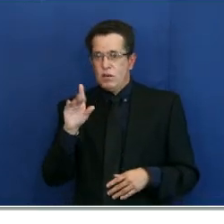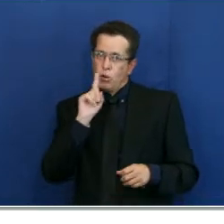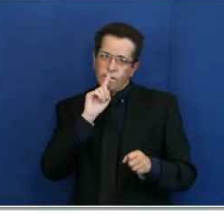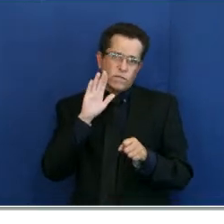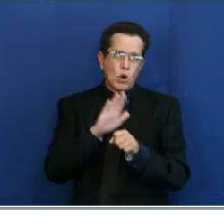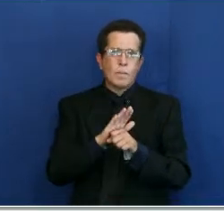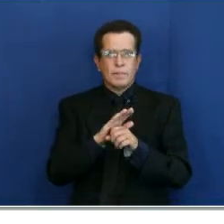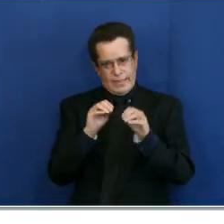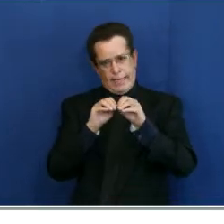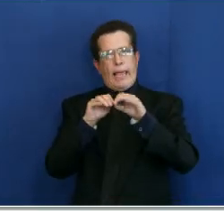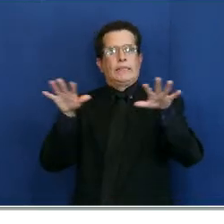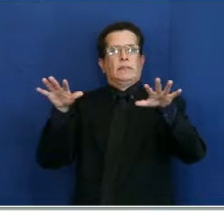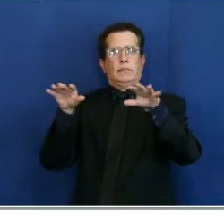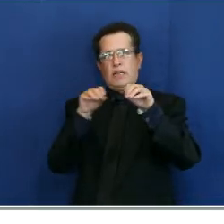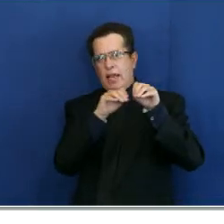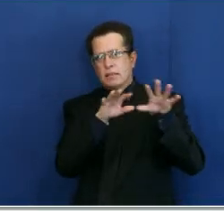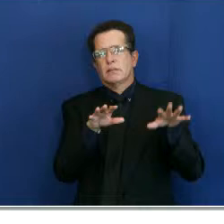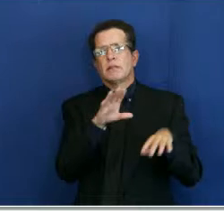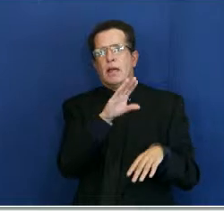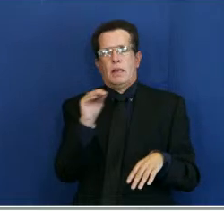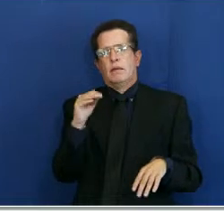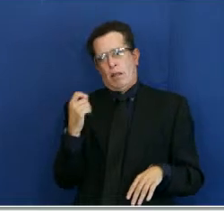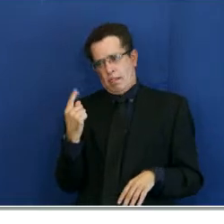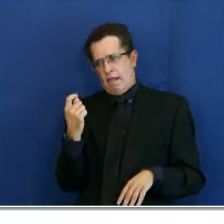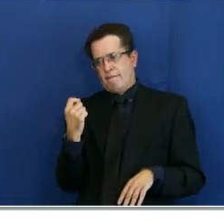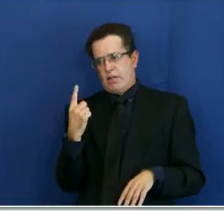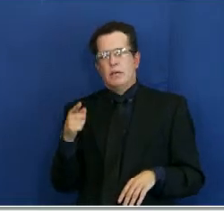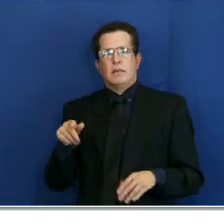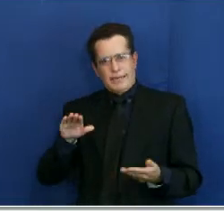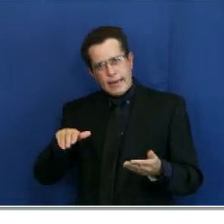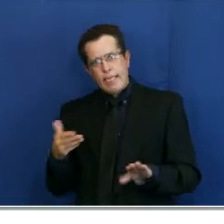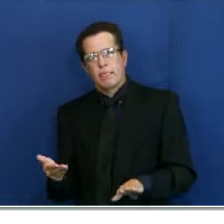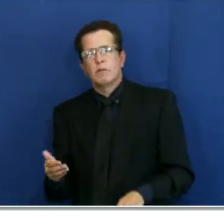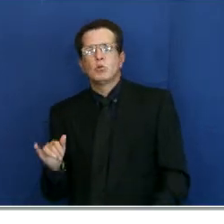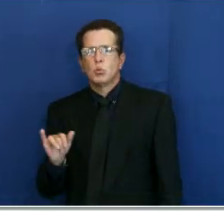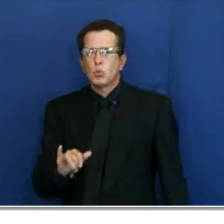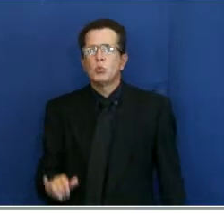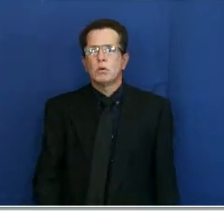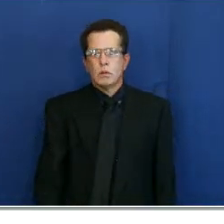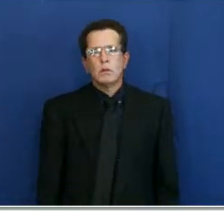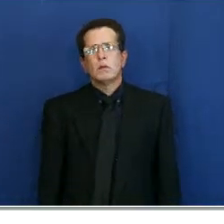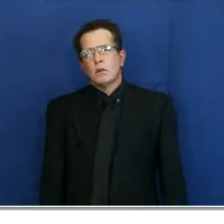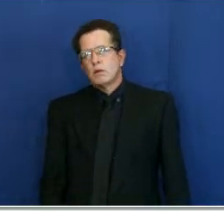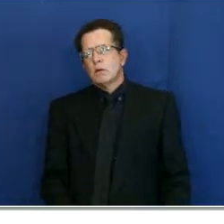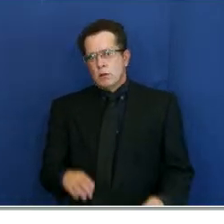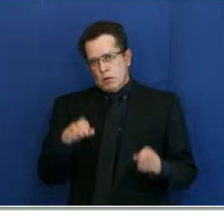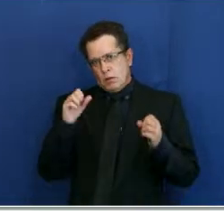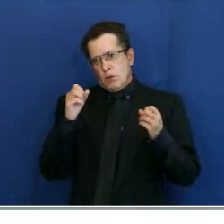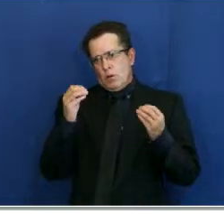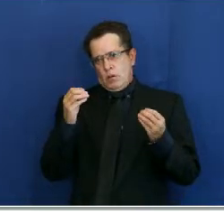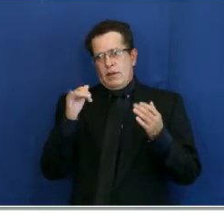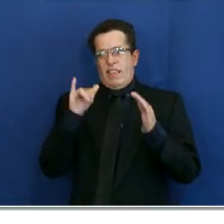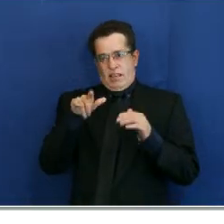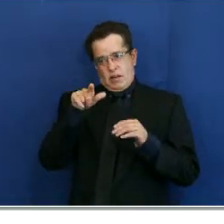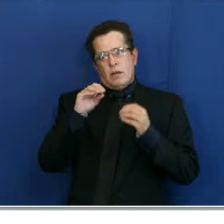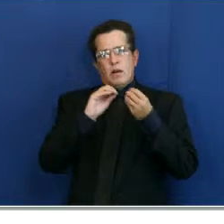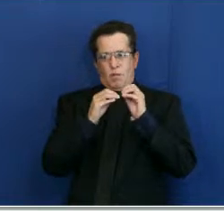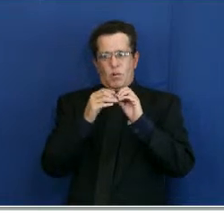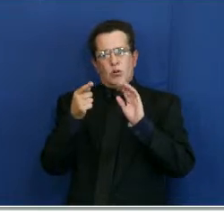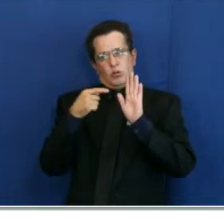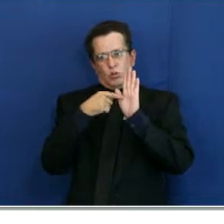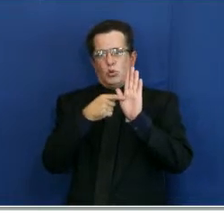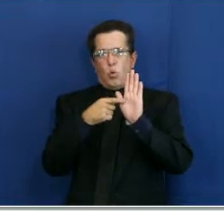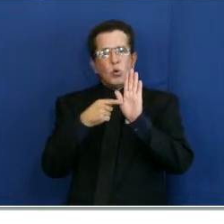confirmed cases, including a total of 11 deaths. So this slide shows